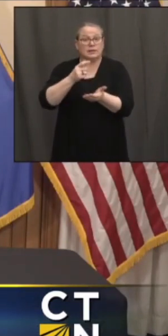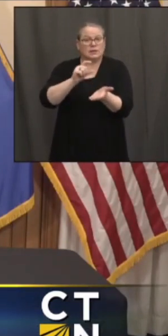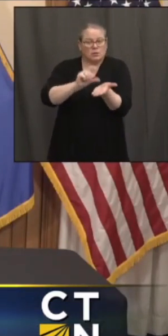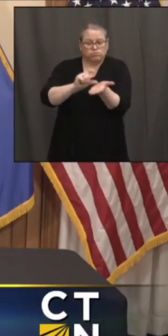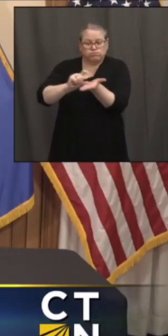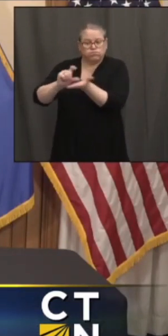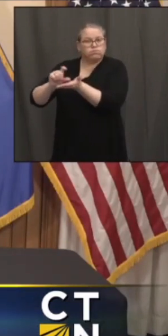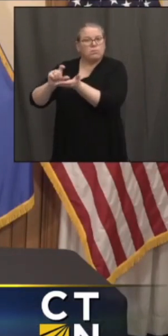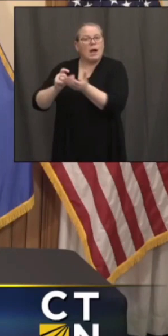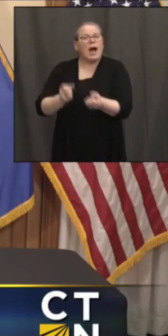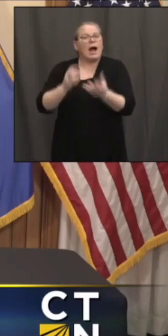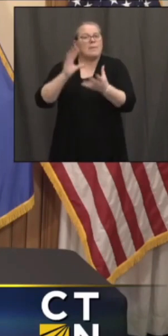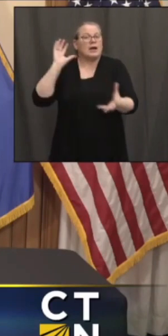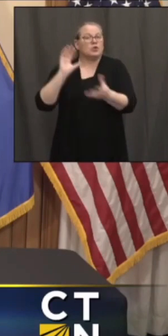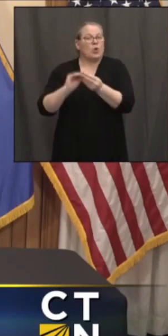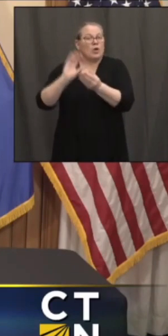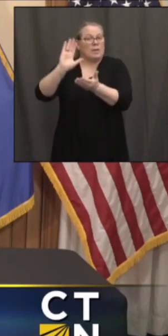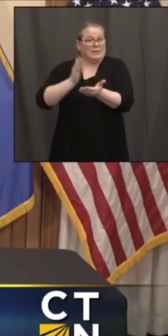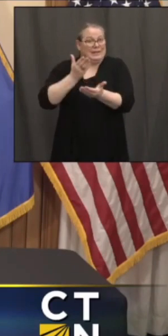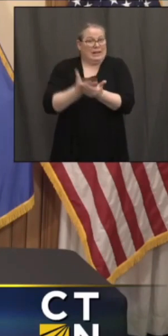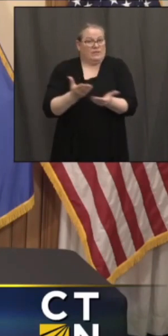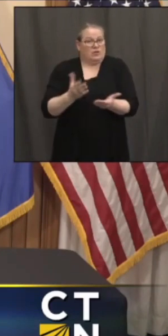Or